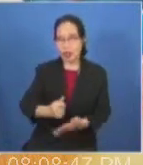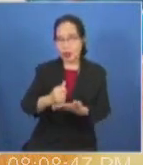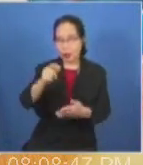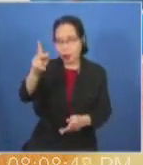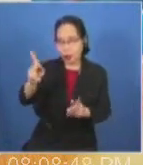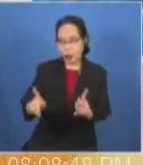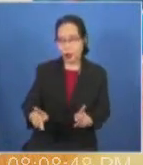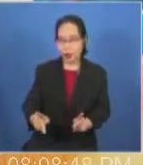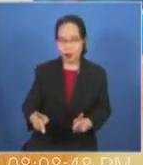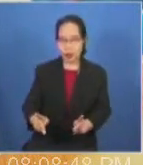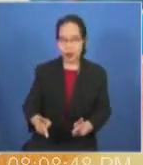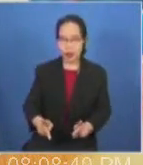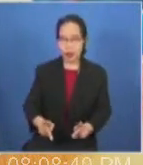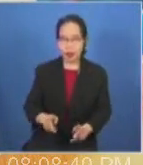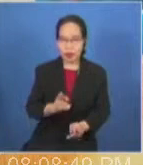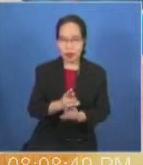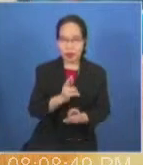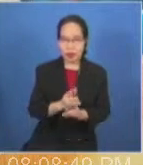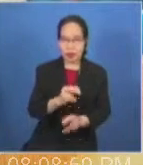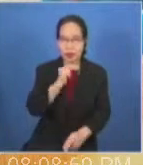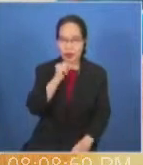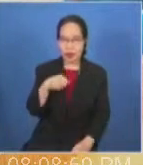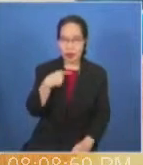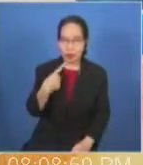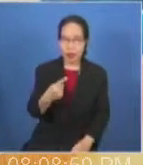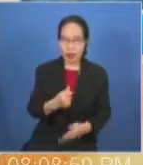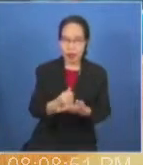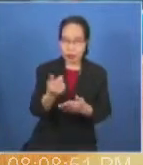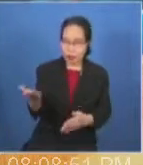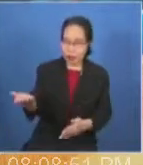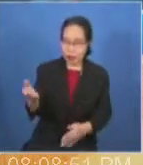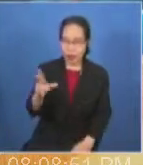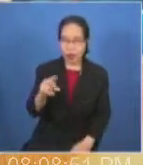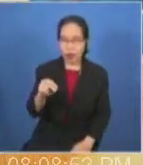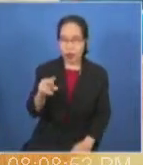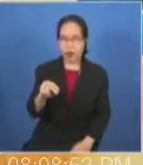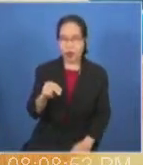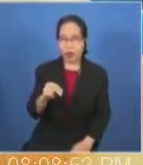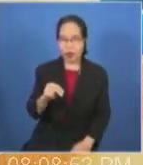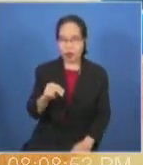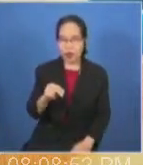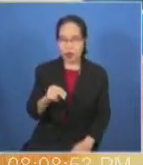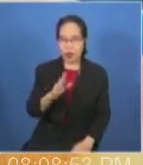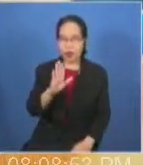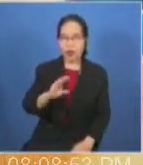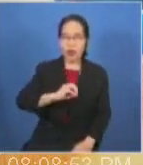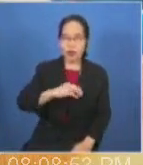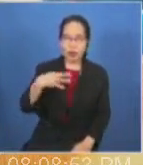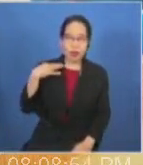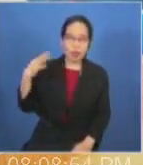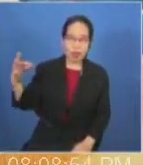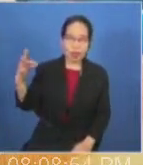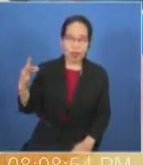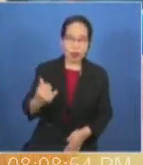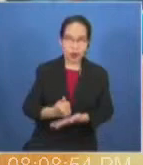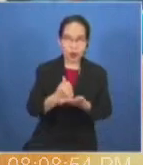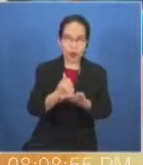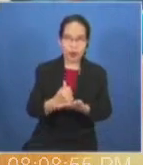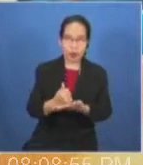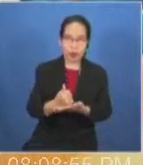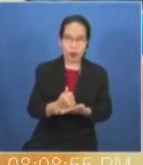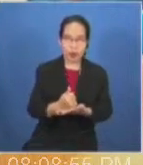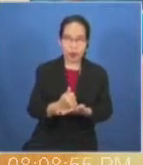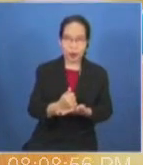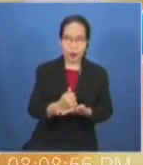You know that you need to help that person. You don't need to be told to help that person. Do it voluntarily. Do